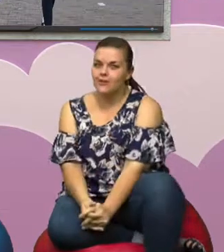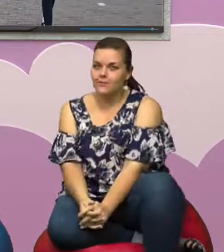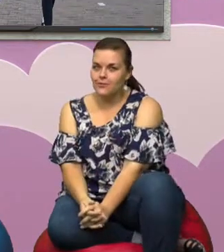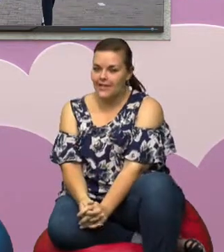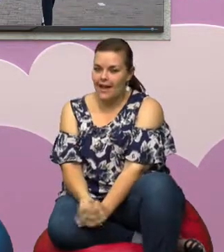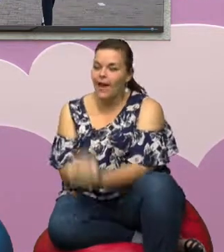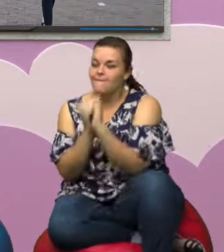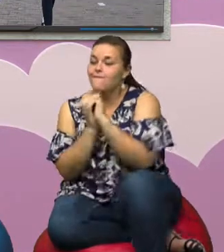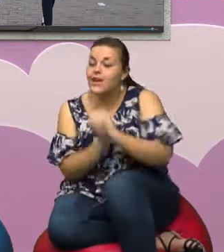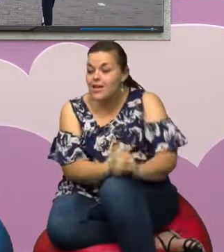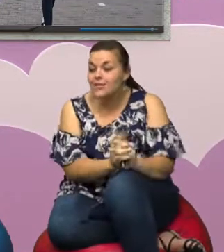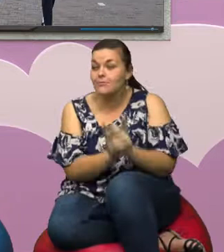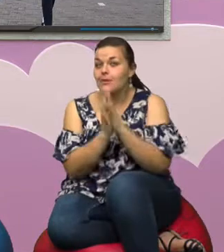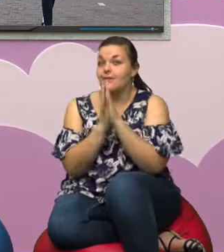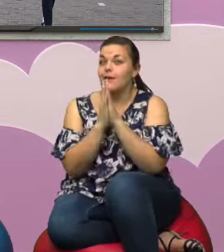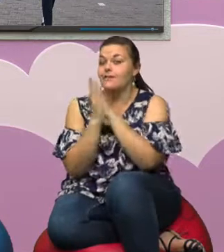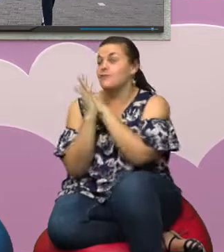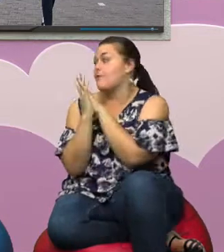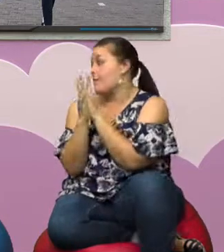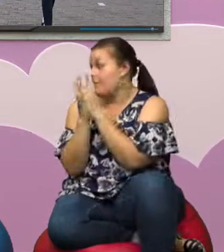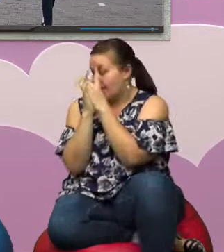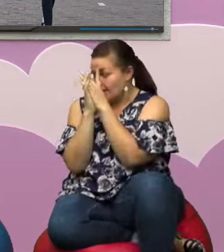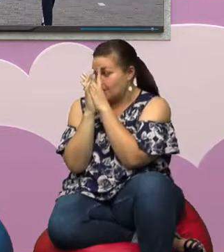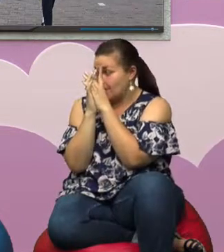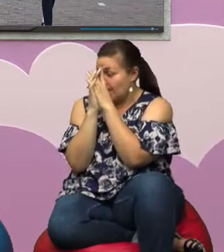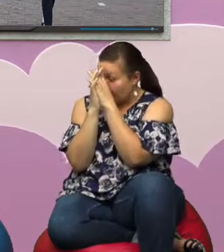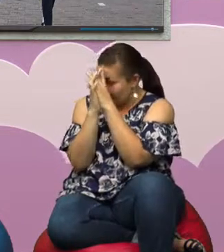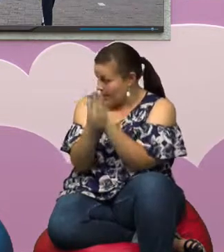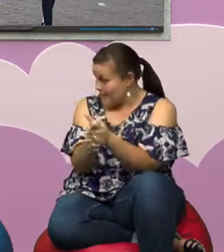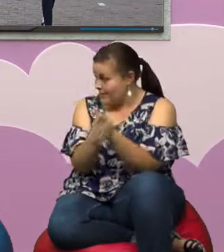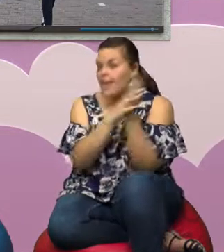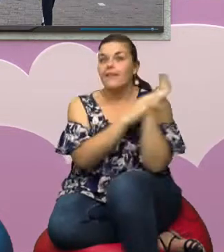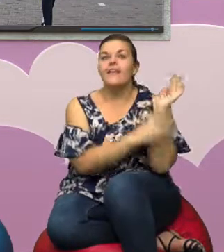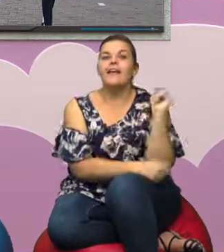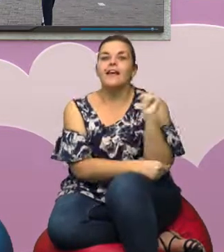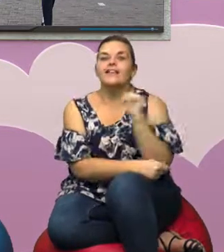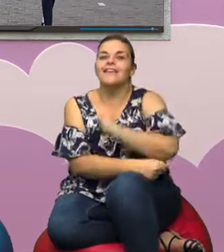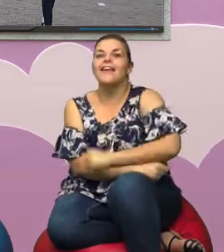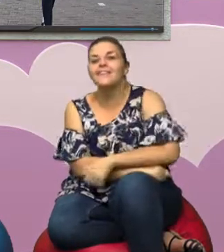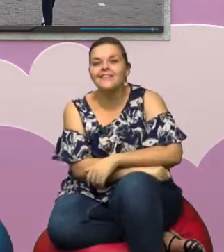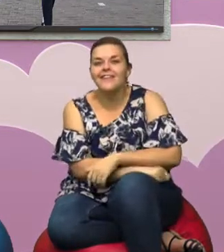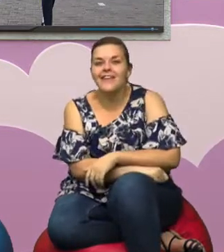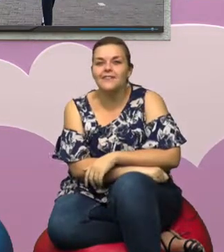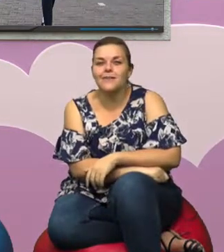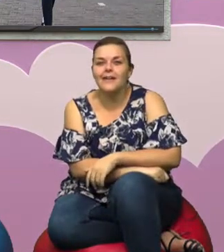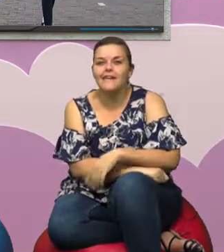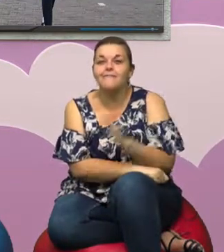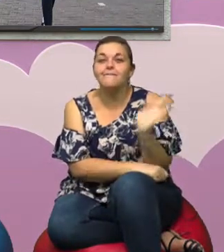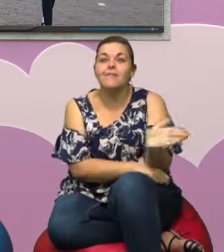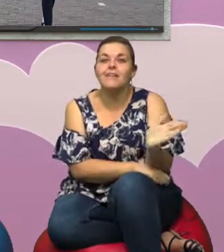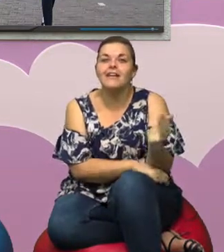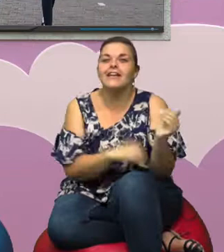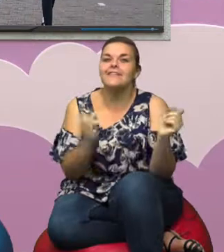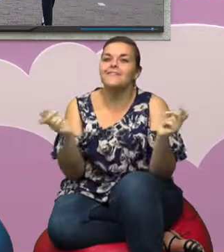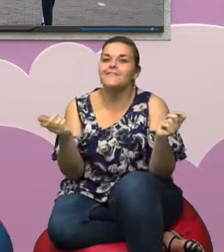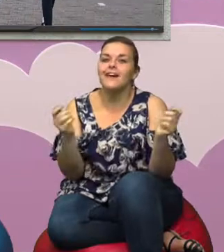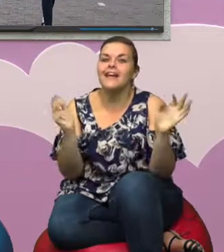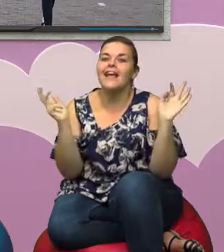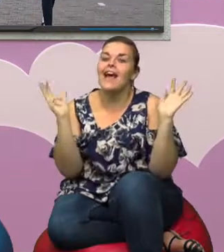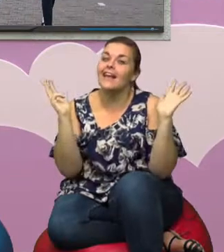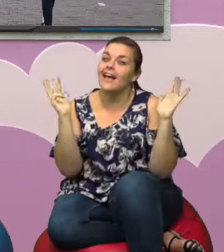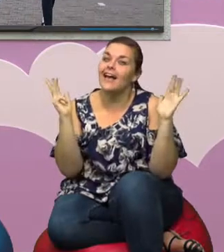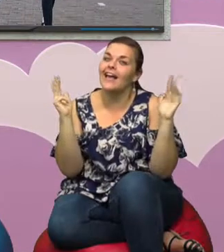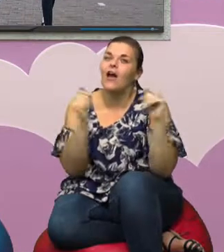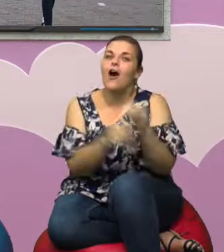sing our song for today, I first want us to remember and to remind our friends that they can catch us every single day of the week from Monday to